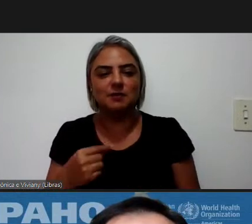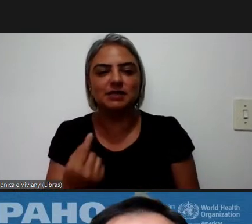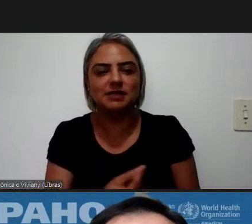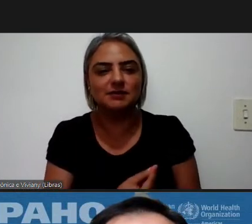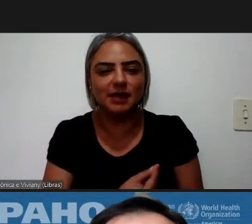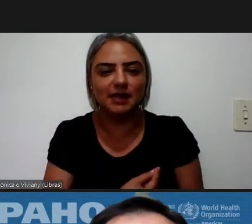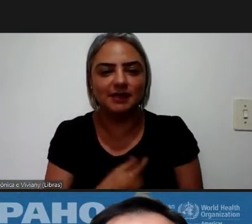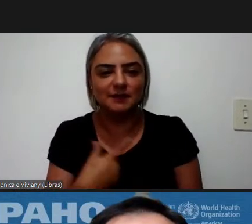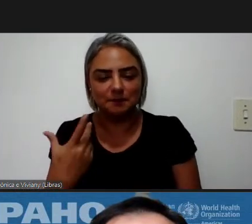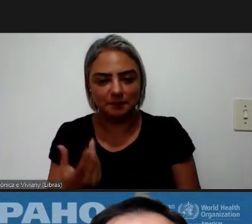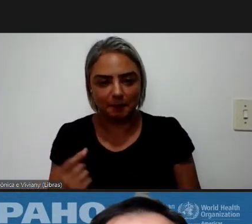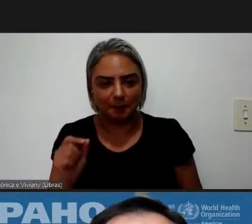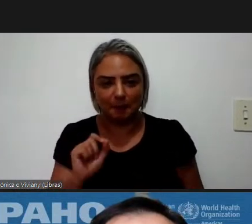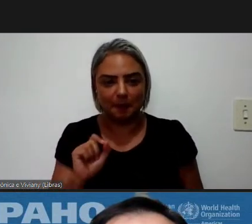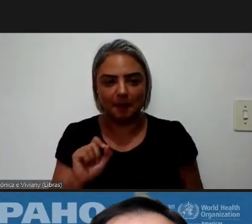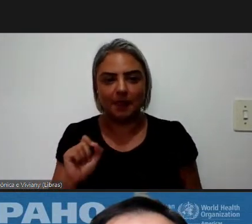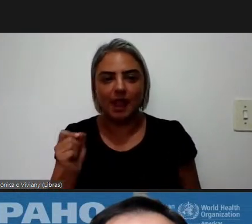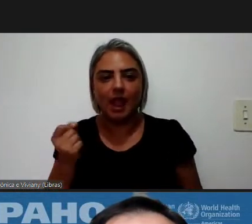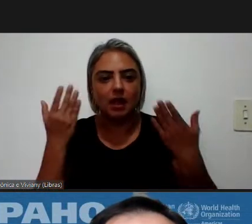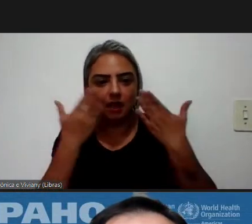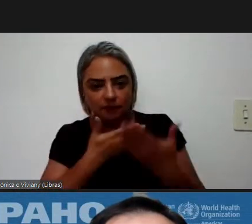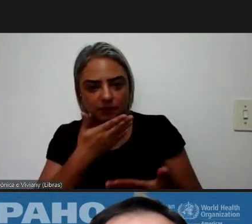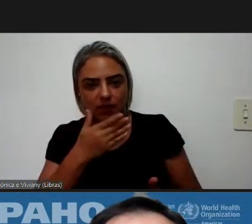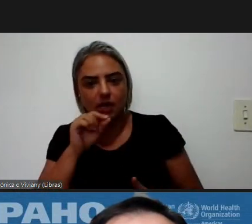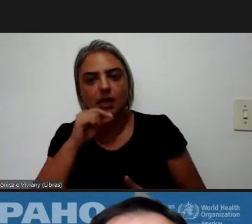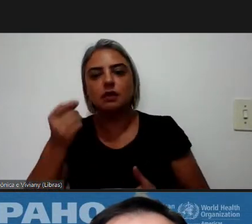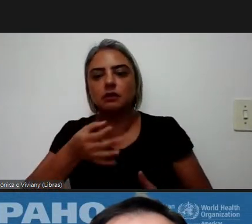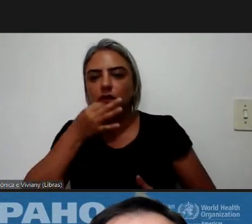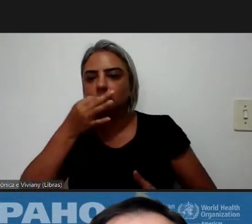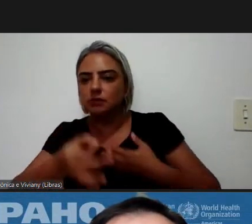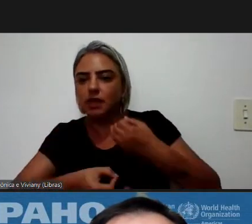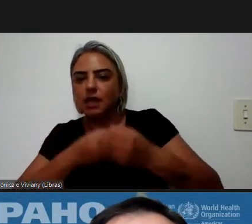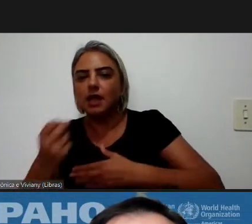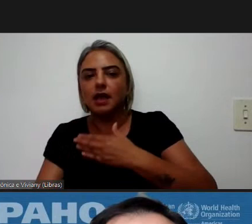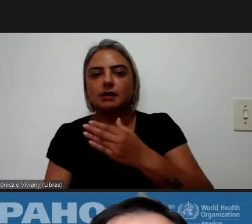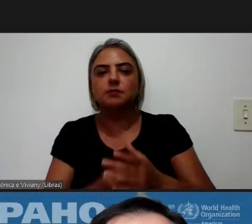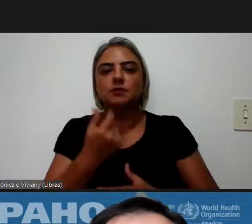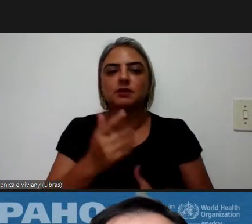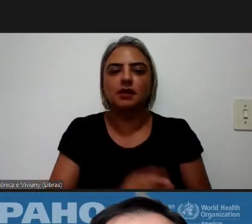control and the interaction, considering the evidences that